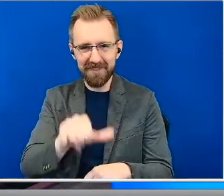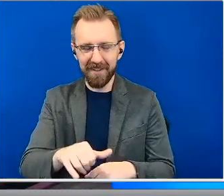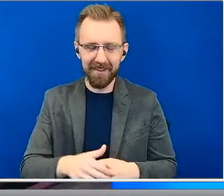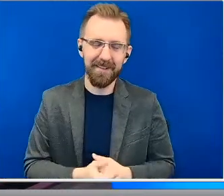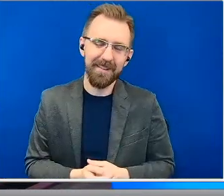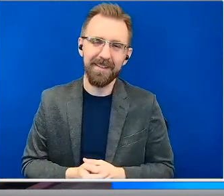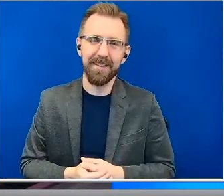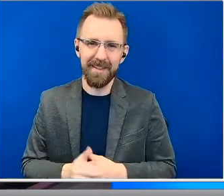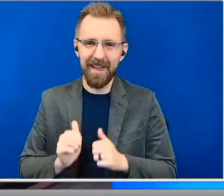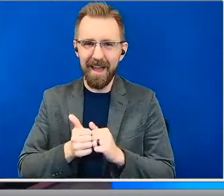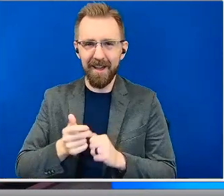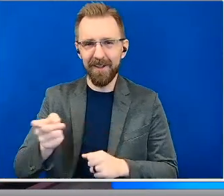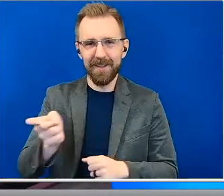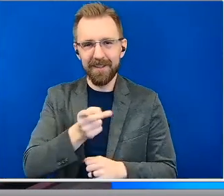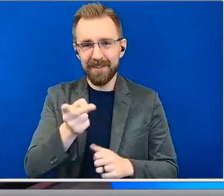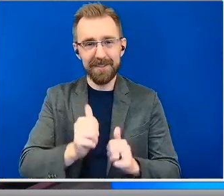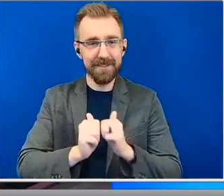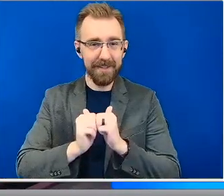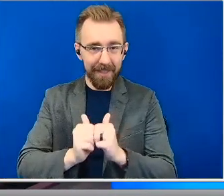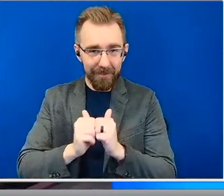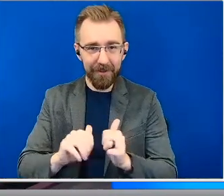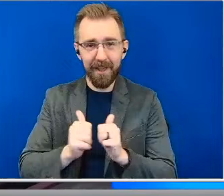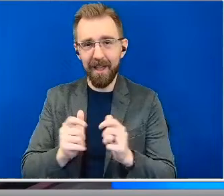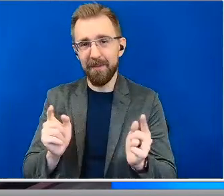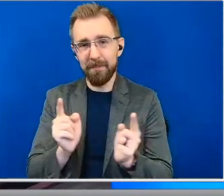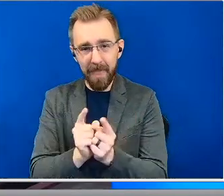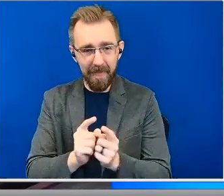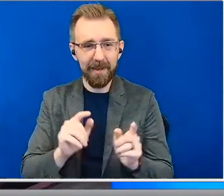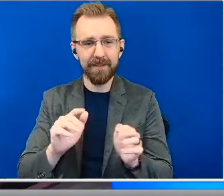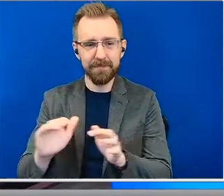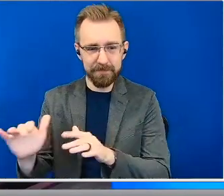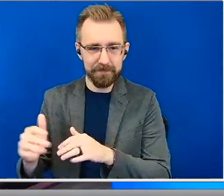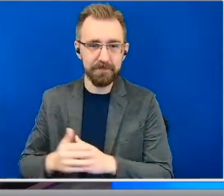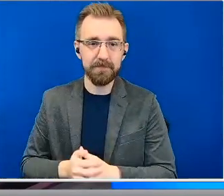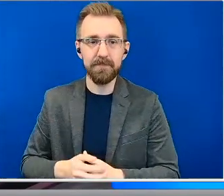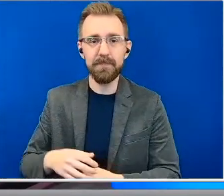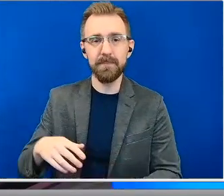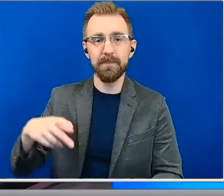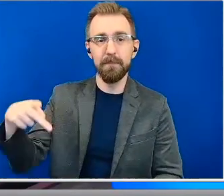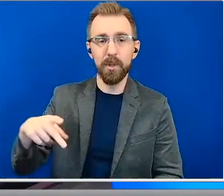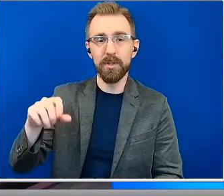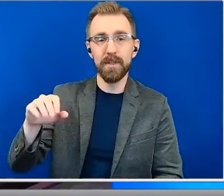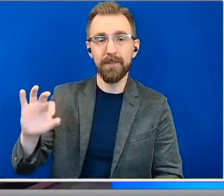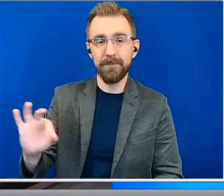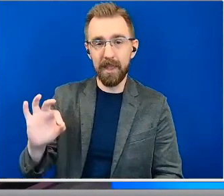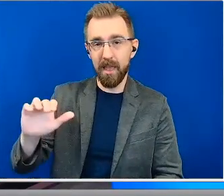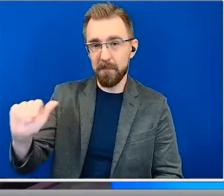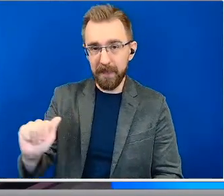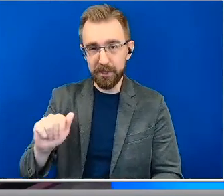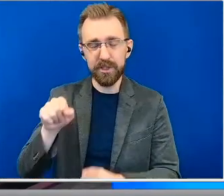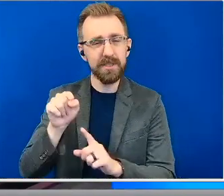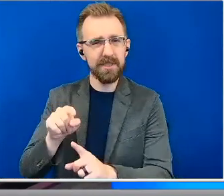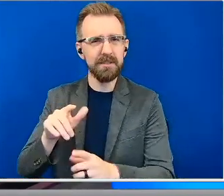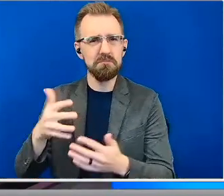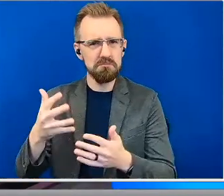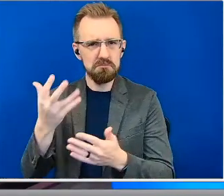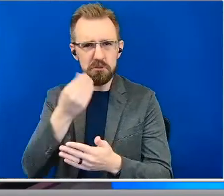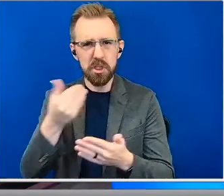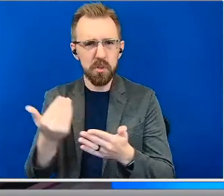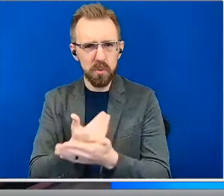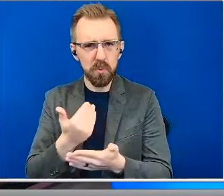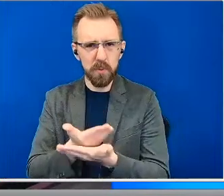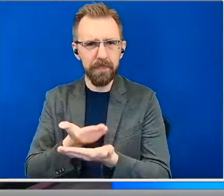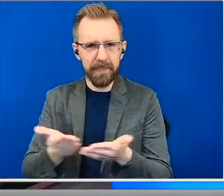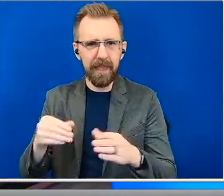guys got together and how you met. Pulsed field ablation, when it comes to the medicine, is relatively new. You were the first one to undergo